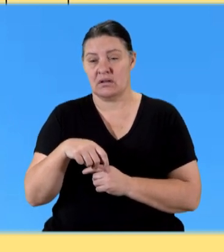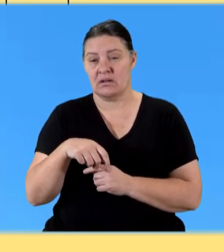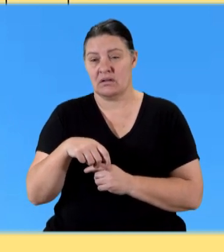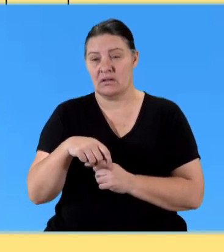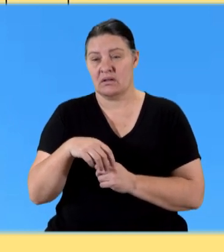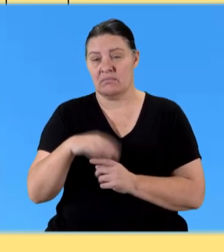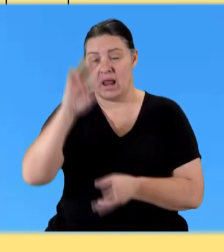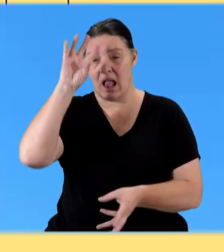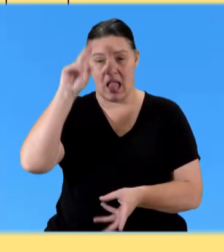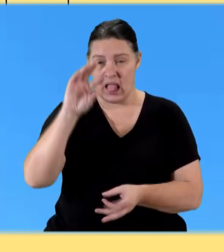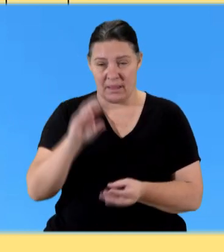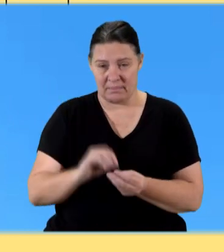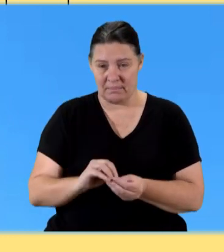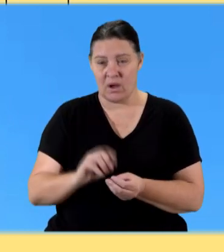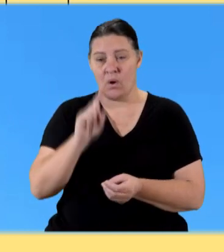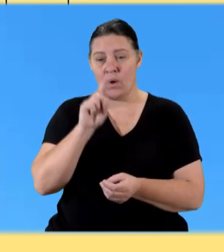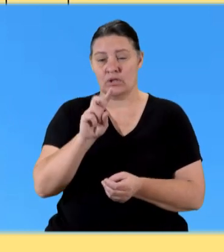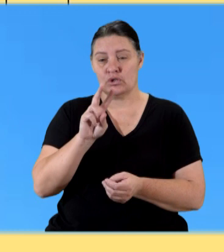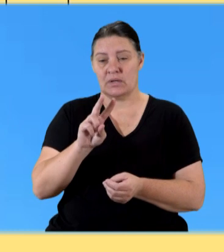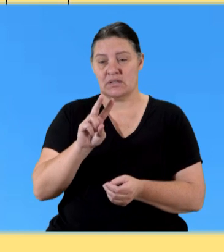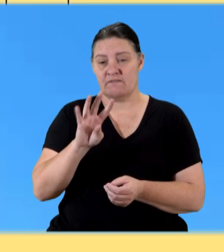change. And then we total it up with